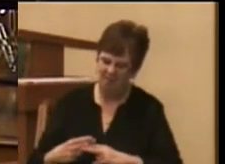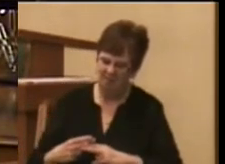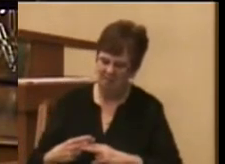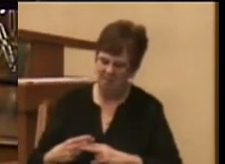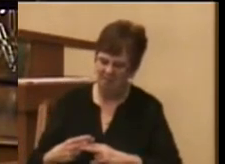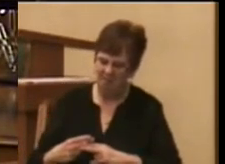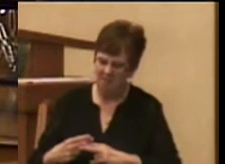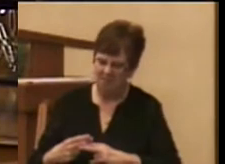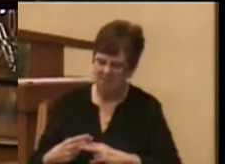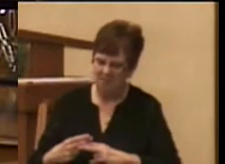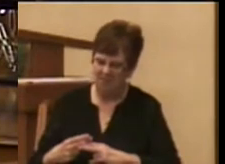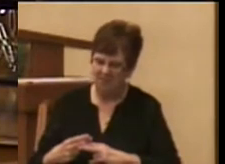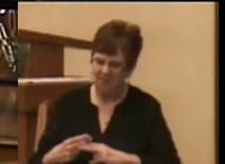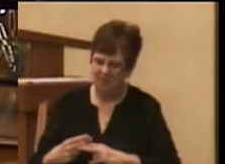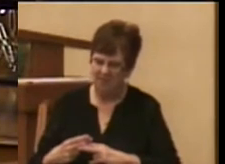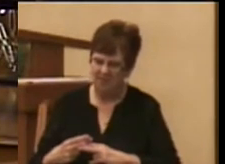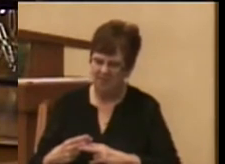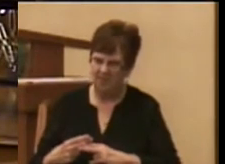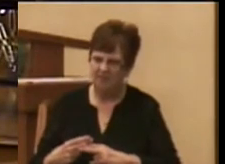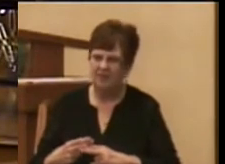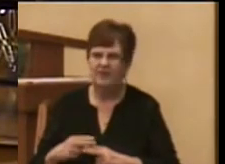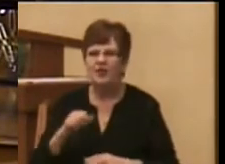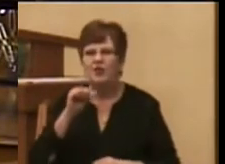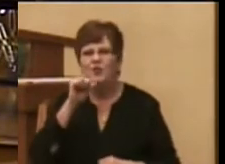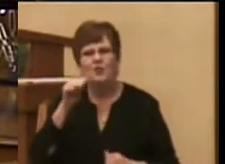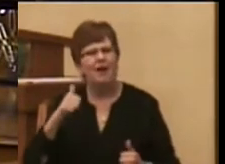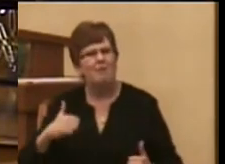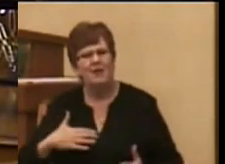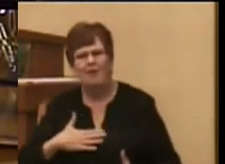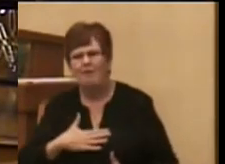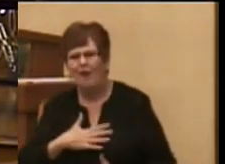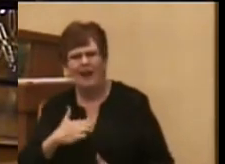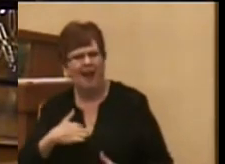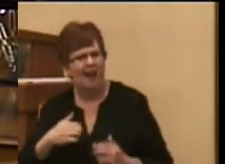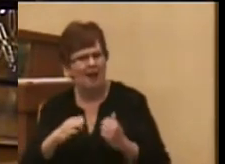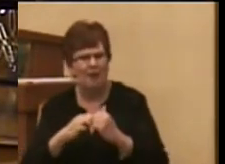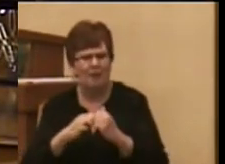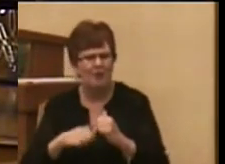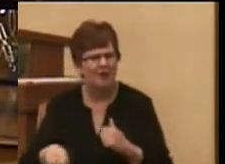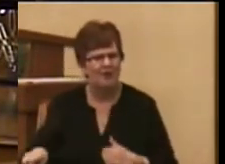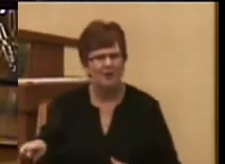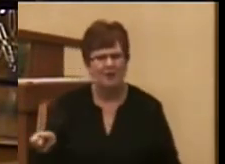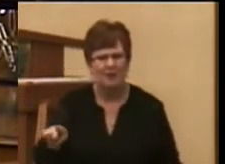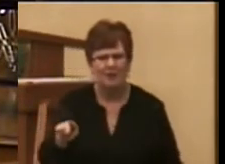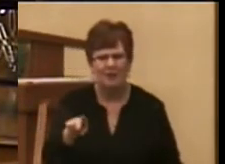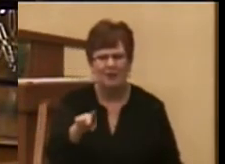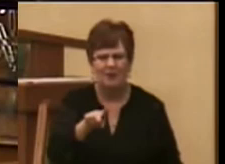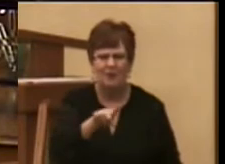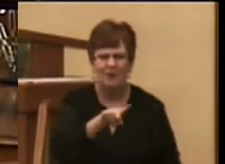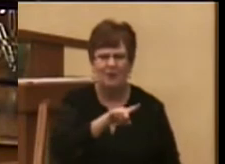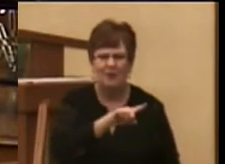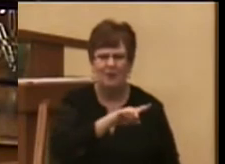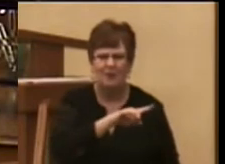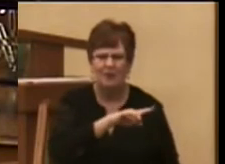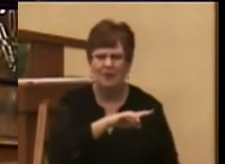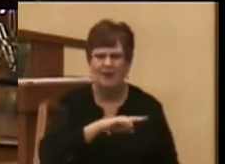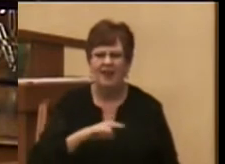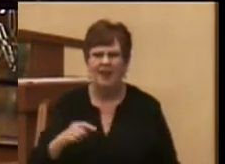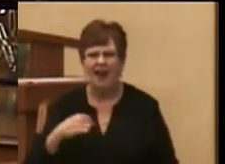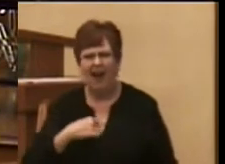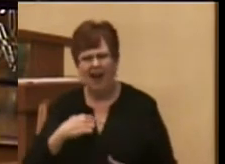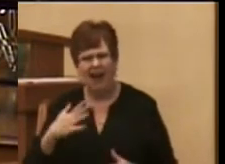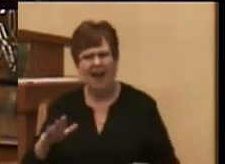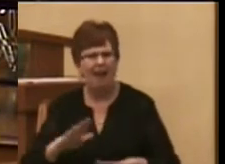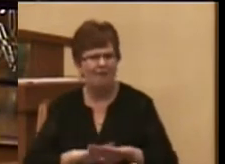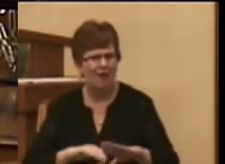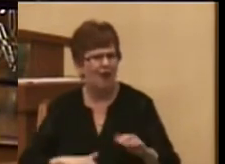name. Do not be afraid, I am with you. I have